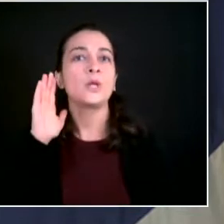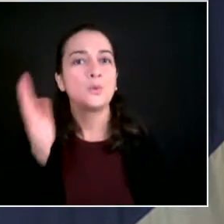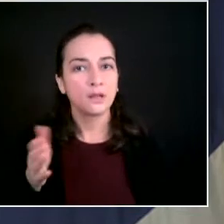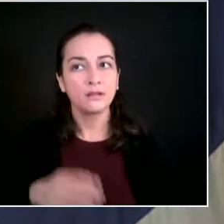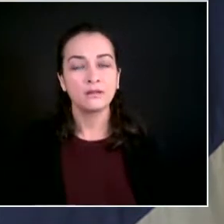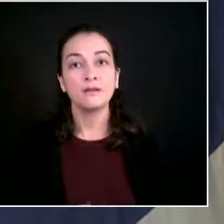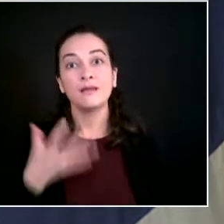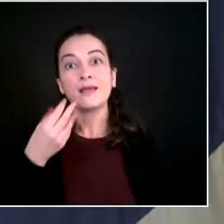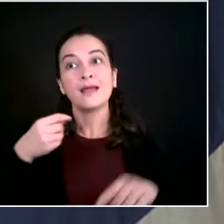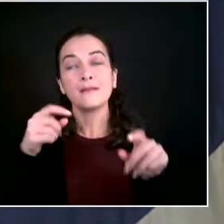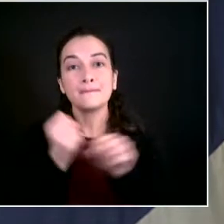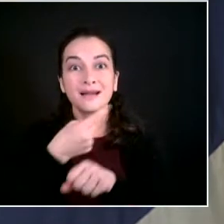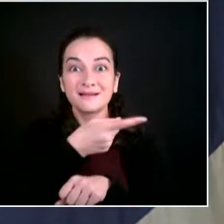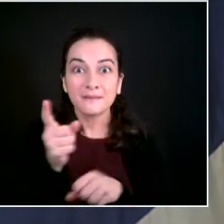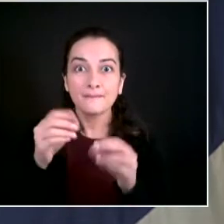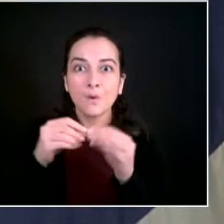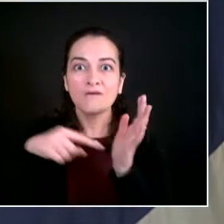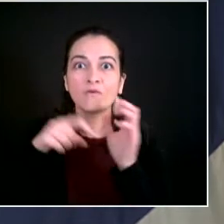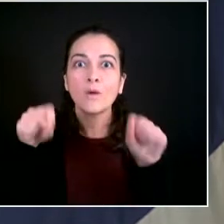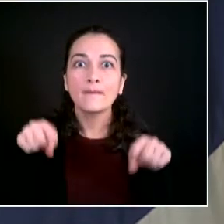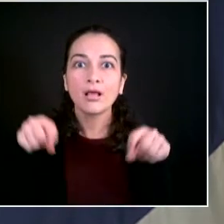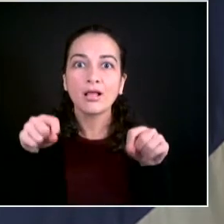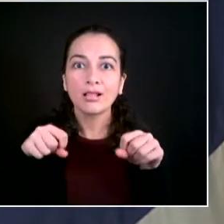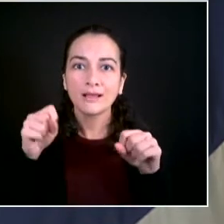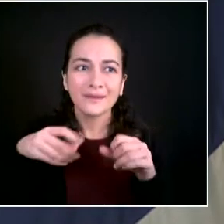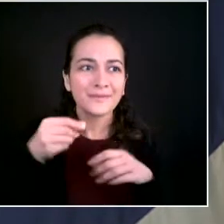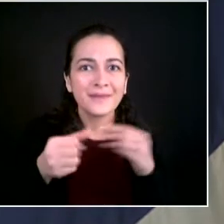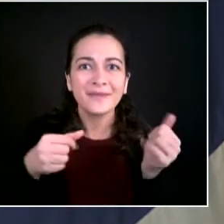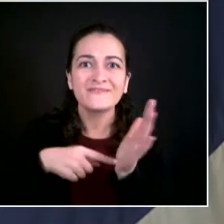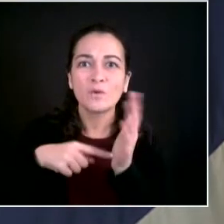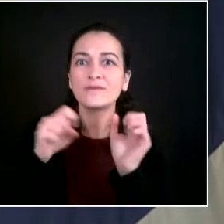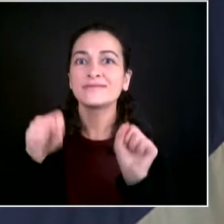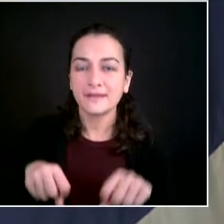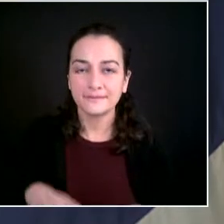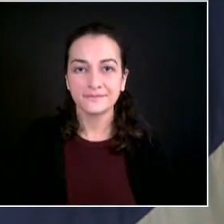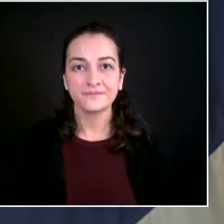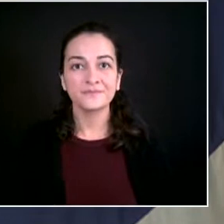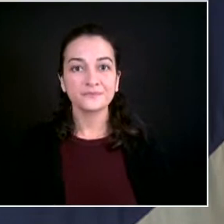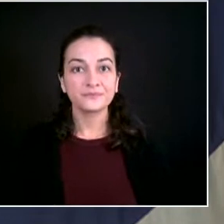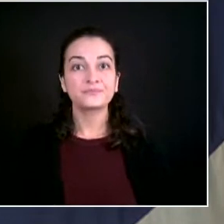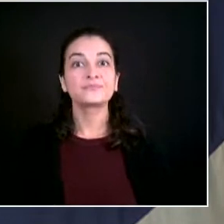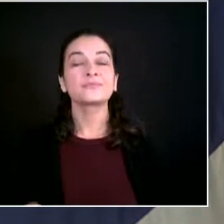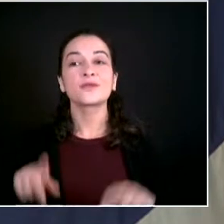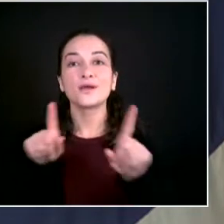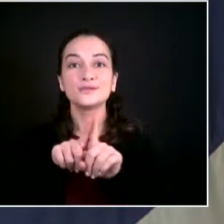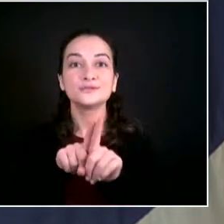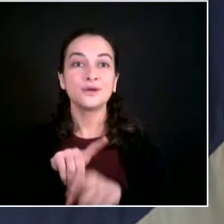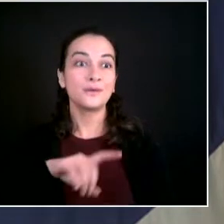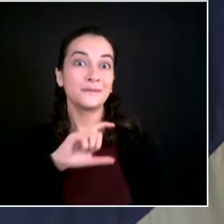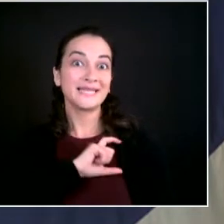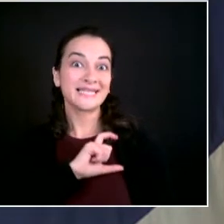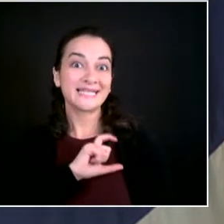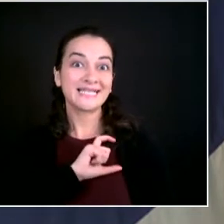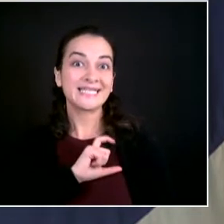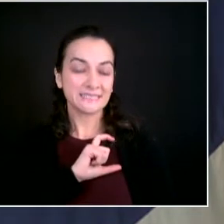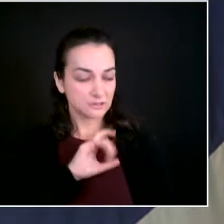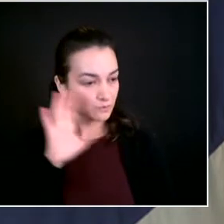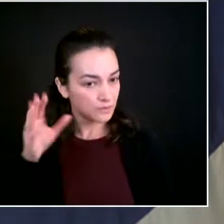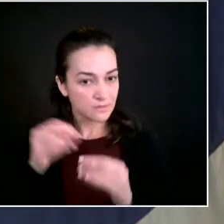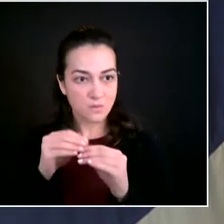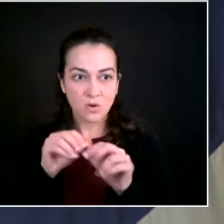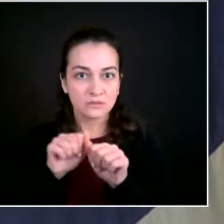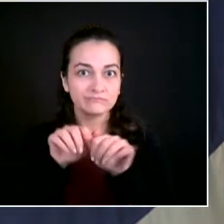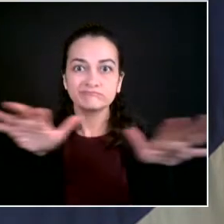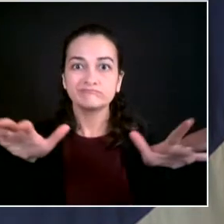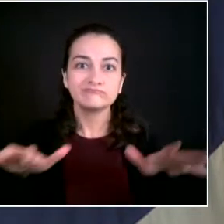thousands of new police officers on our streets and in our subways. And we connected thousands struggling with mental illness